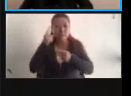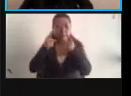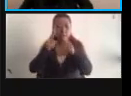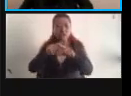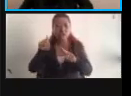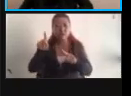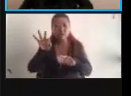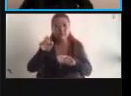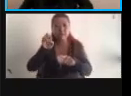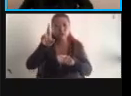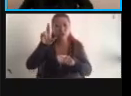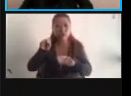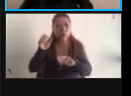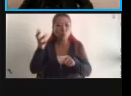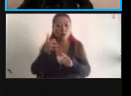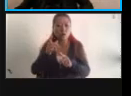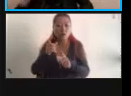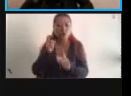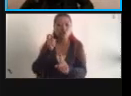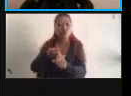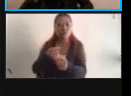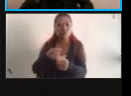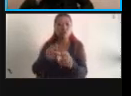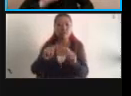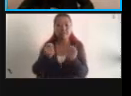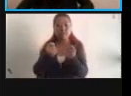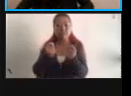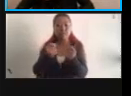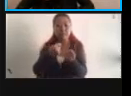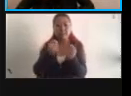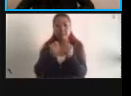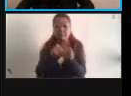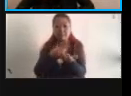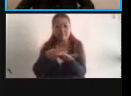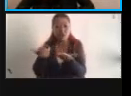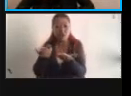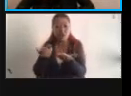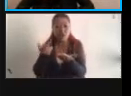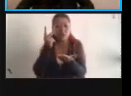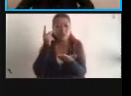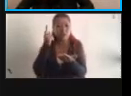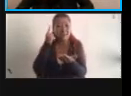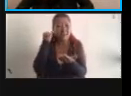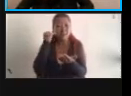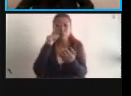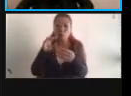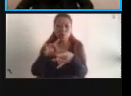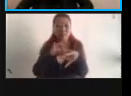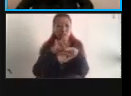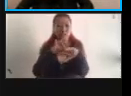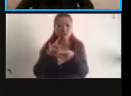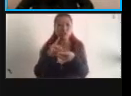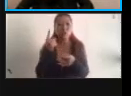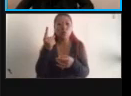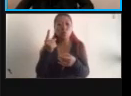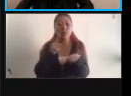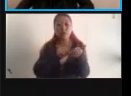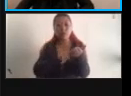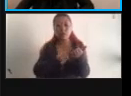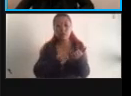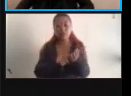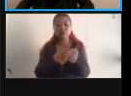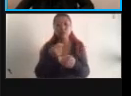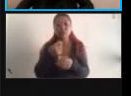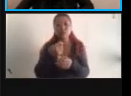failures in crew cohesion. One such effort has been work by Contractor and colleagues, in which we create a